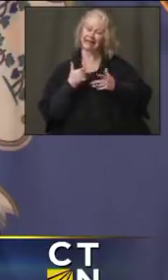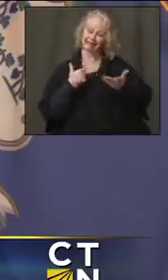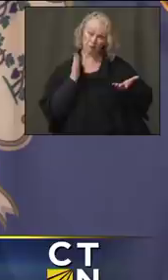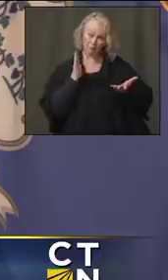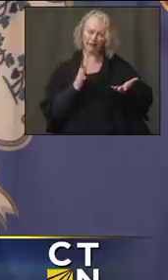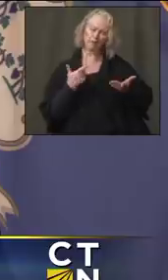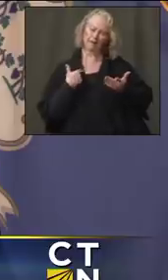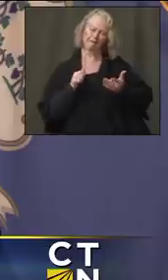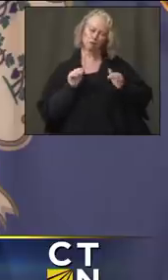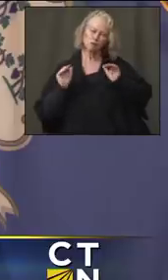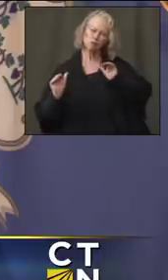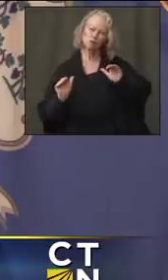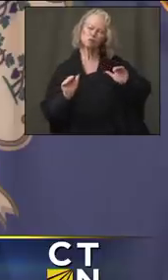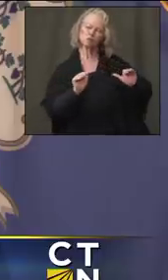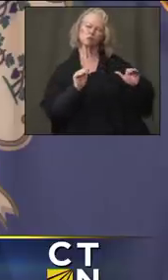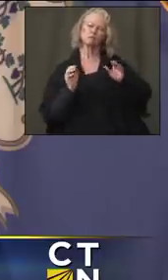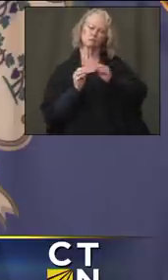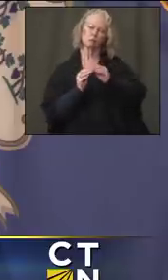to work on.